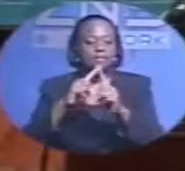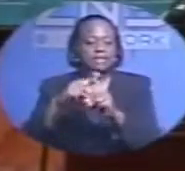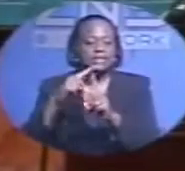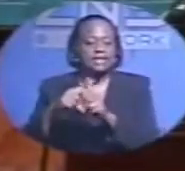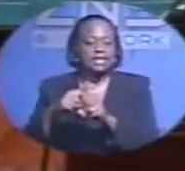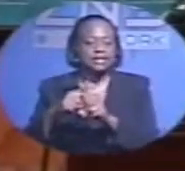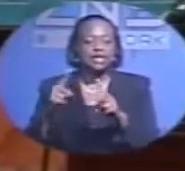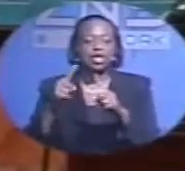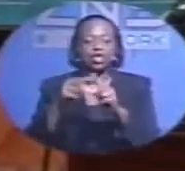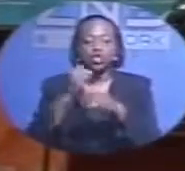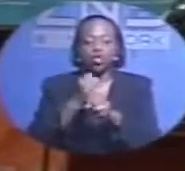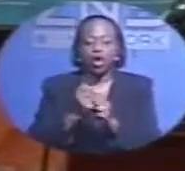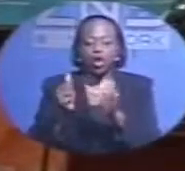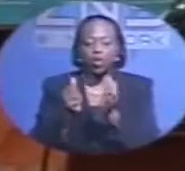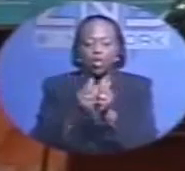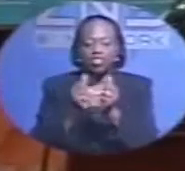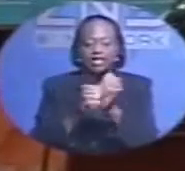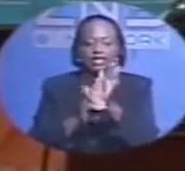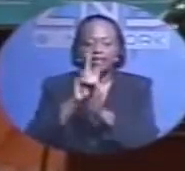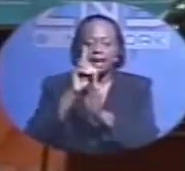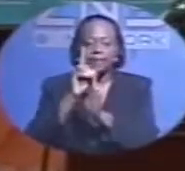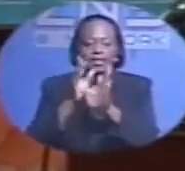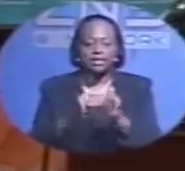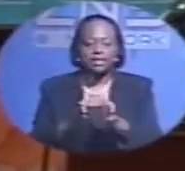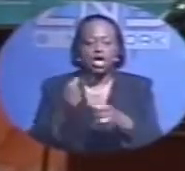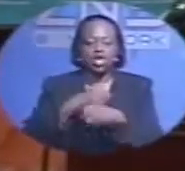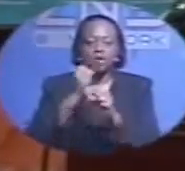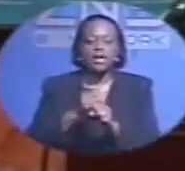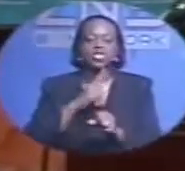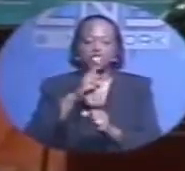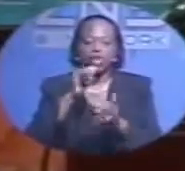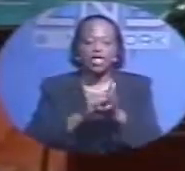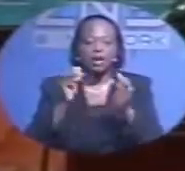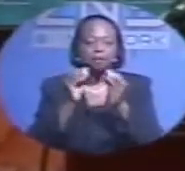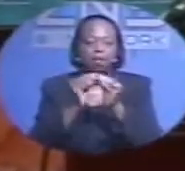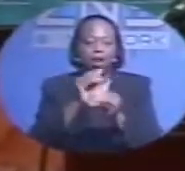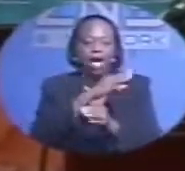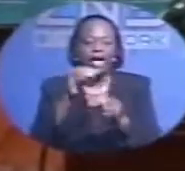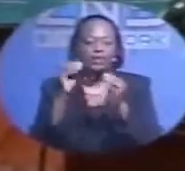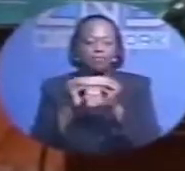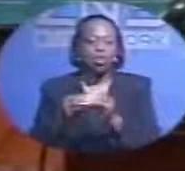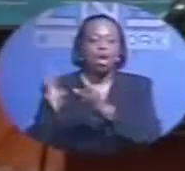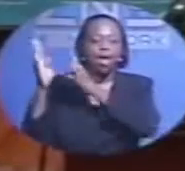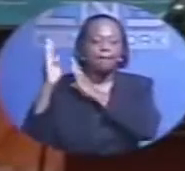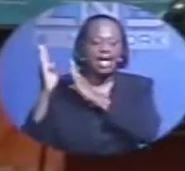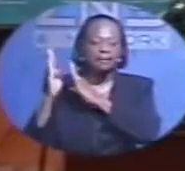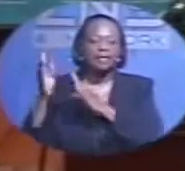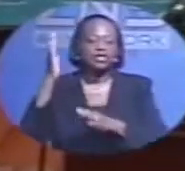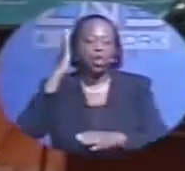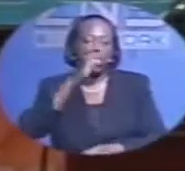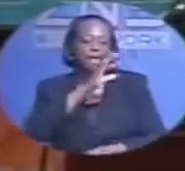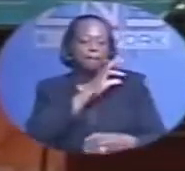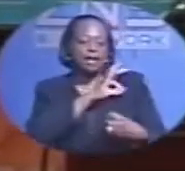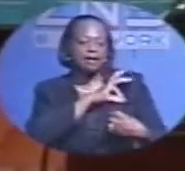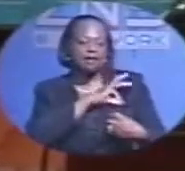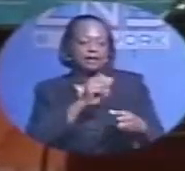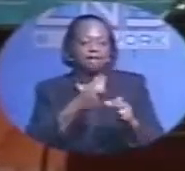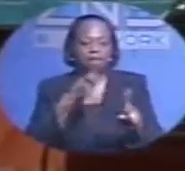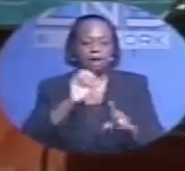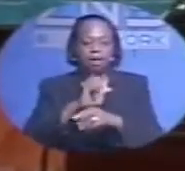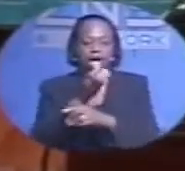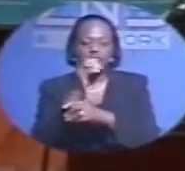developer to ensure that more and more Bahamians will benefit from jobs and entrepreneurial